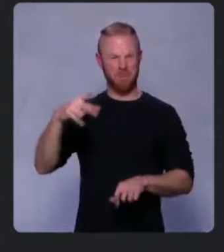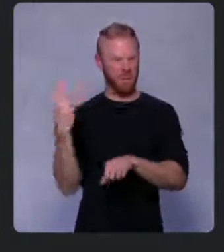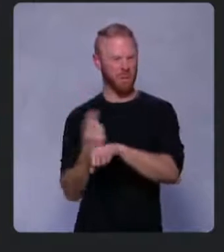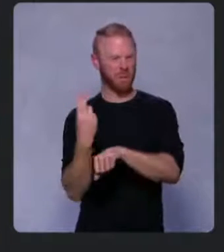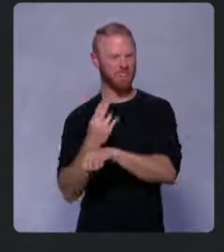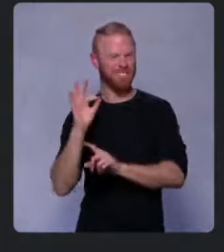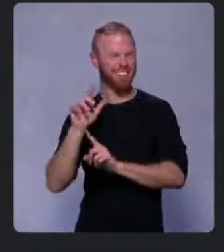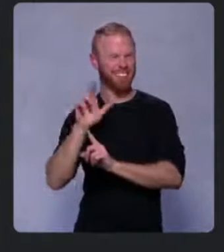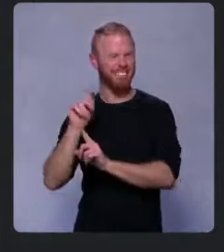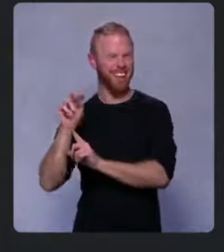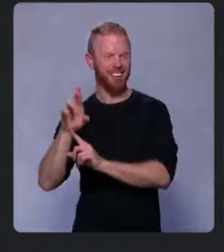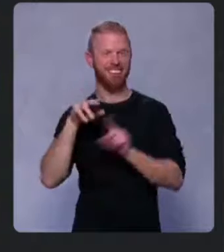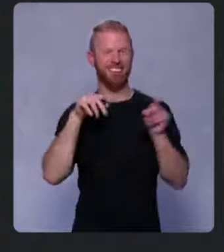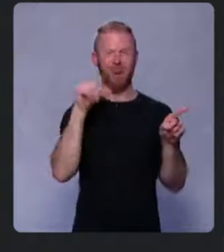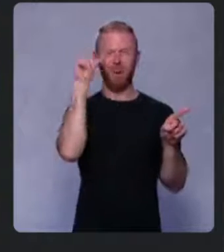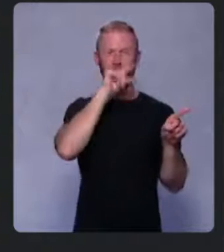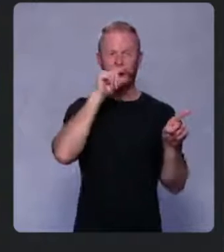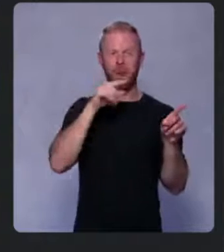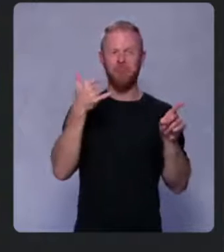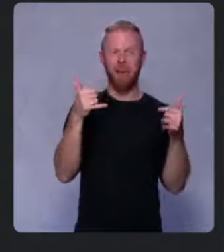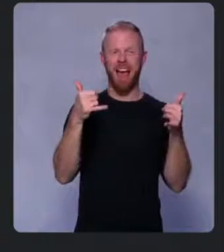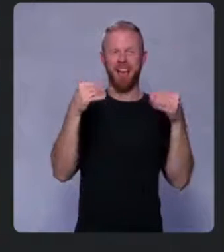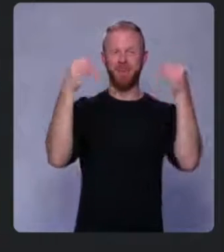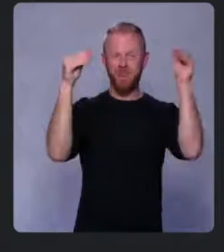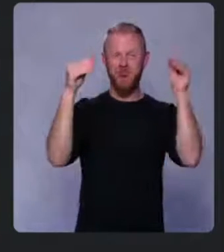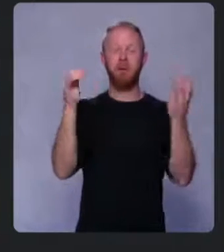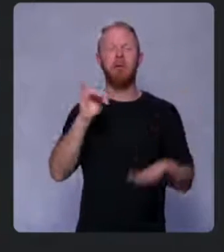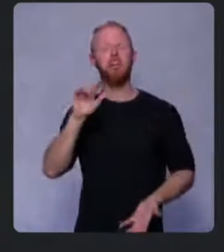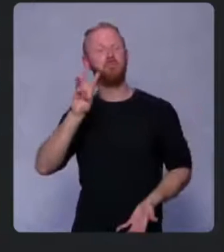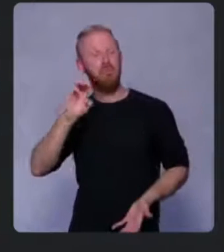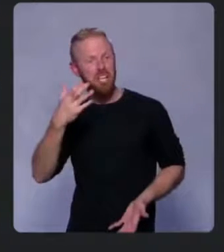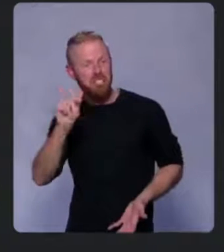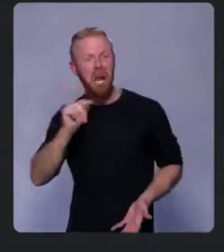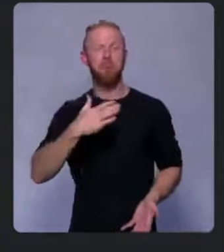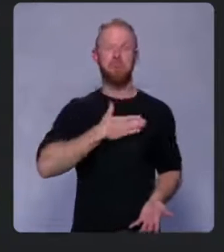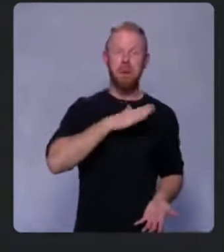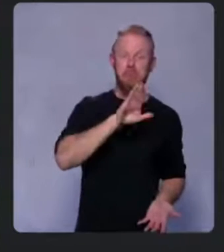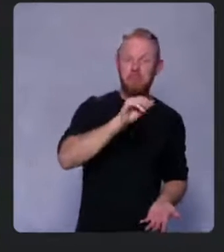Traditional experiences accessible anywhere that you might want to beyond Google.